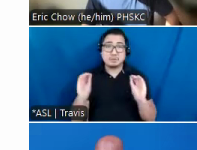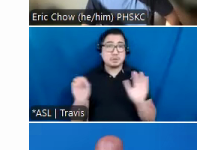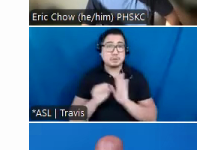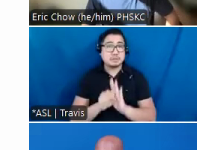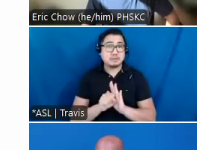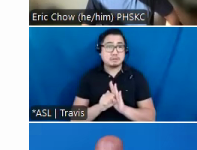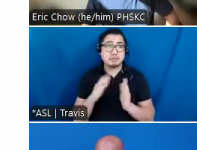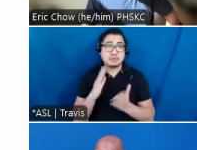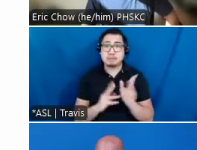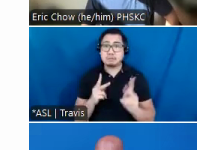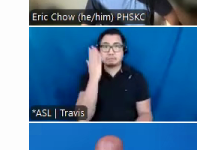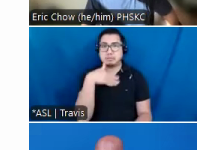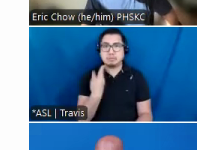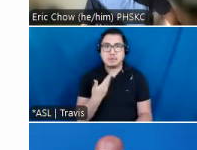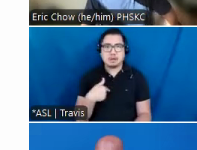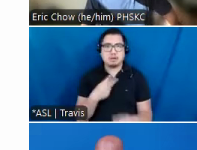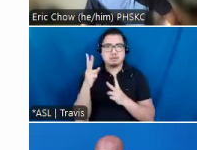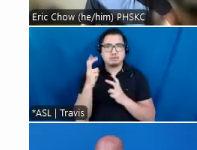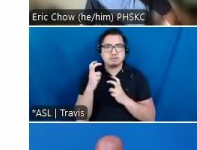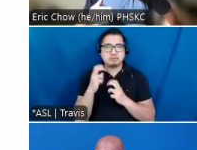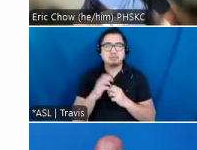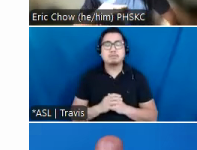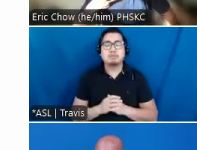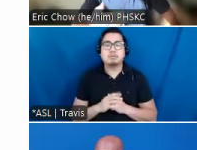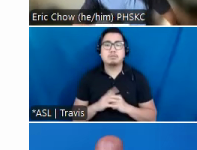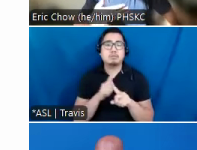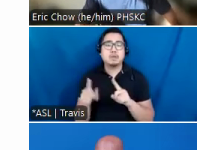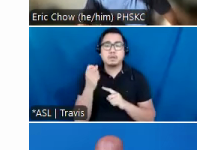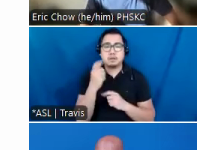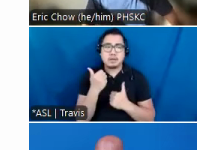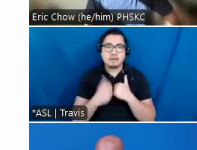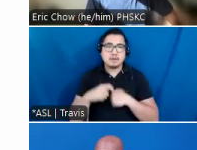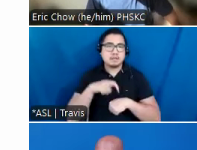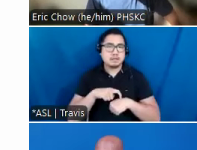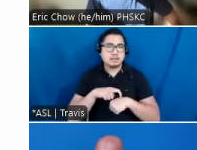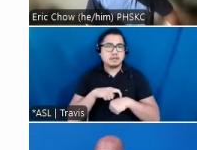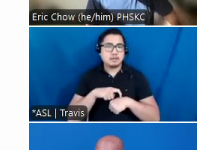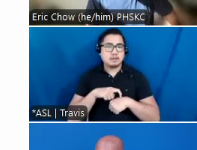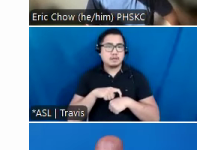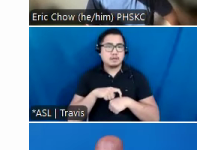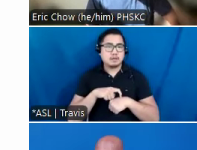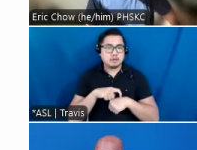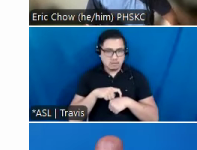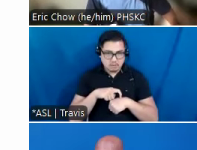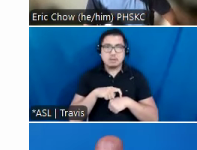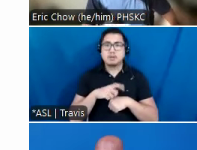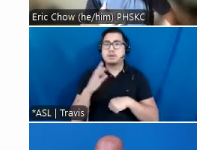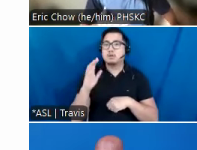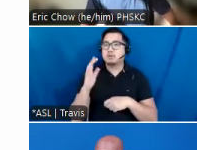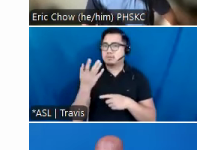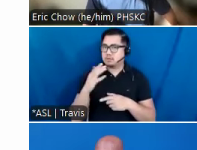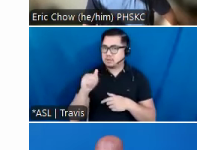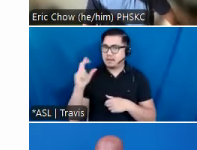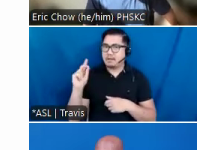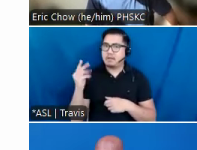even know that they were infected. However, each time you get another dengue infection, you have